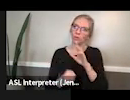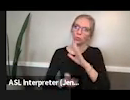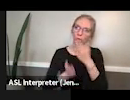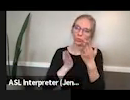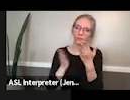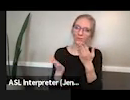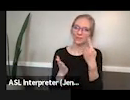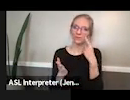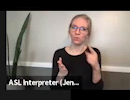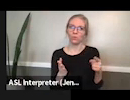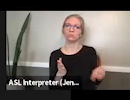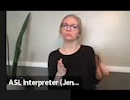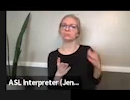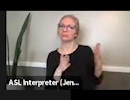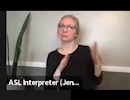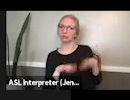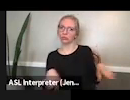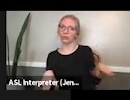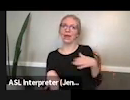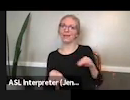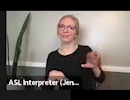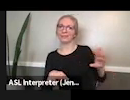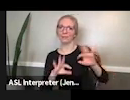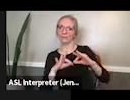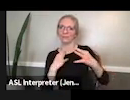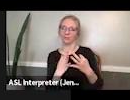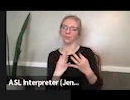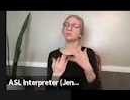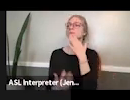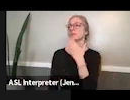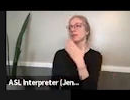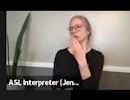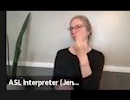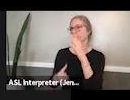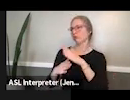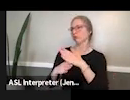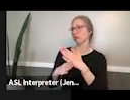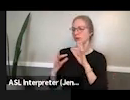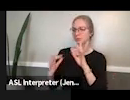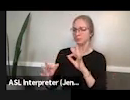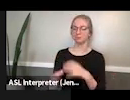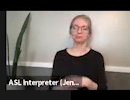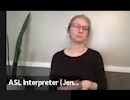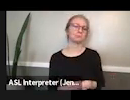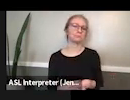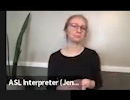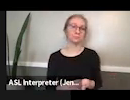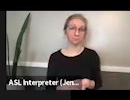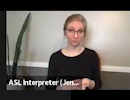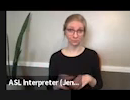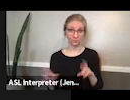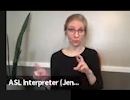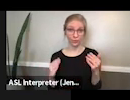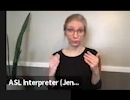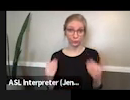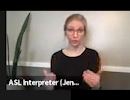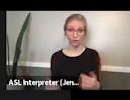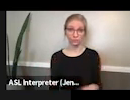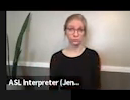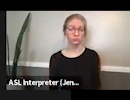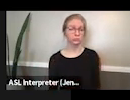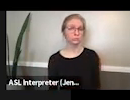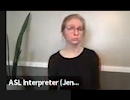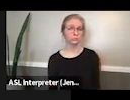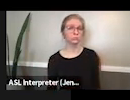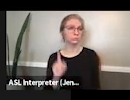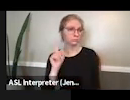kiddos and their families. So Lisa, thank you for that. Okay, Are we ready to move on? I didn't see any more. We